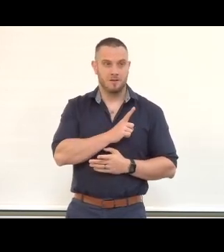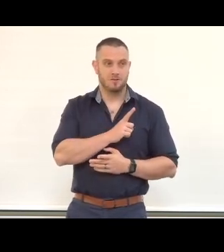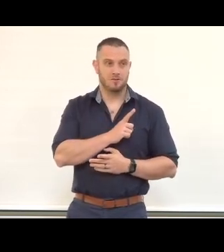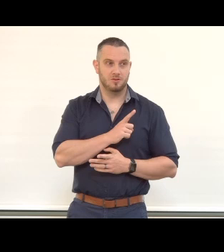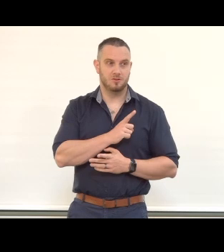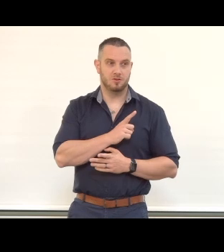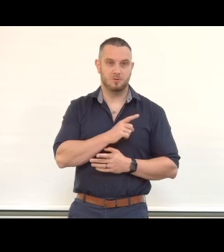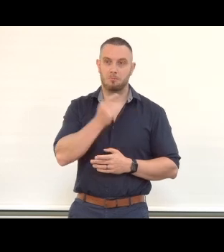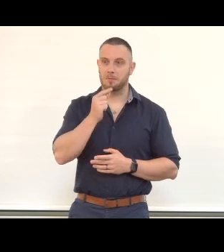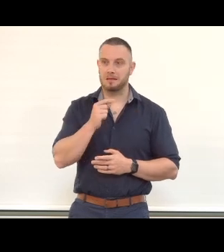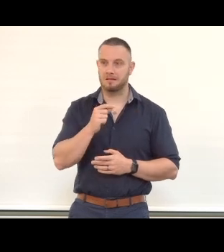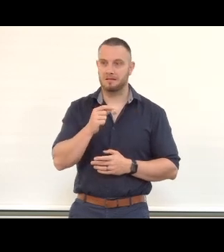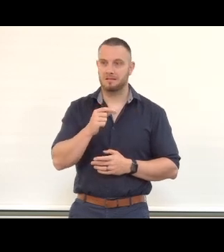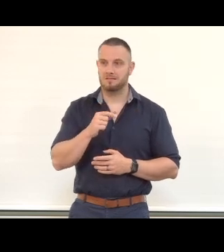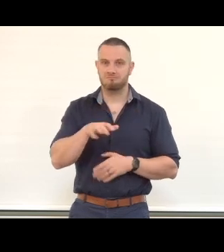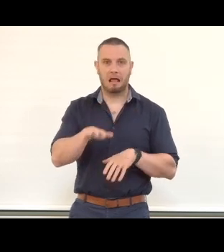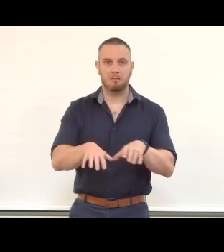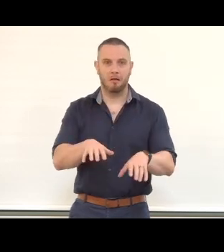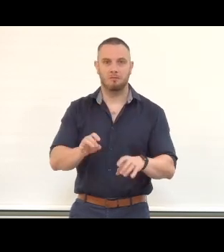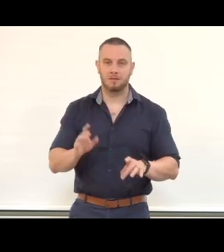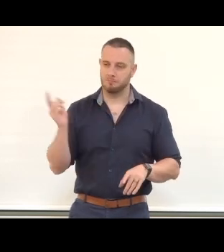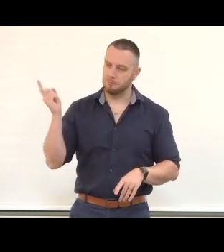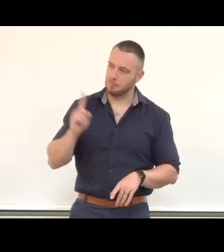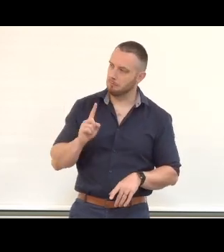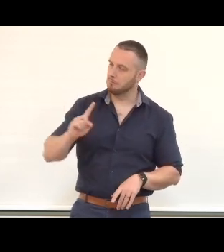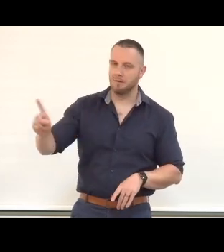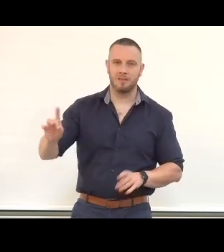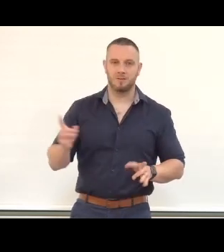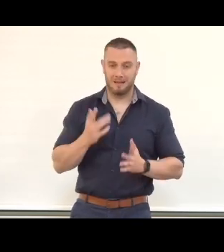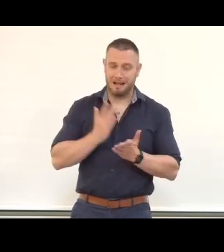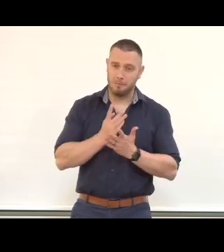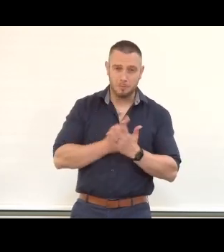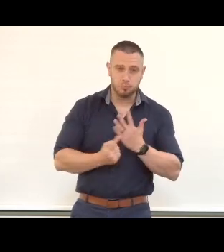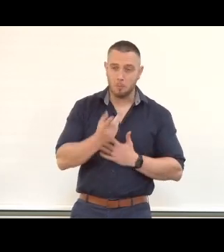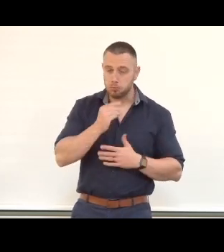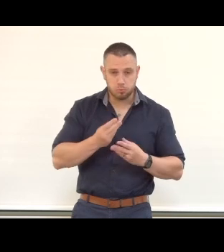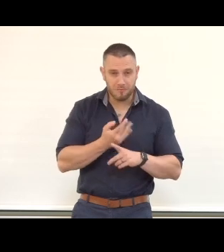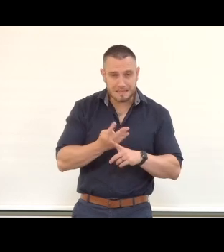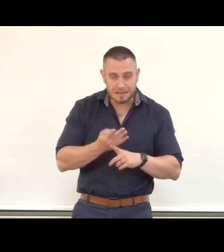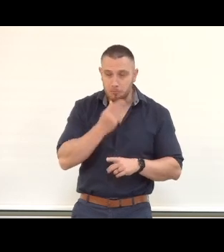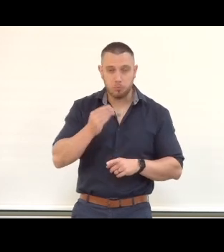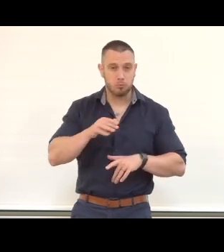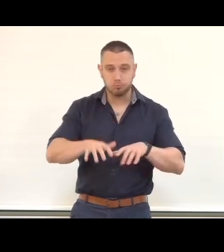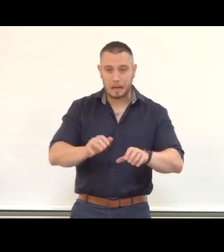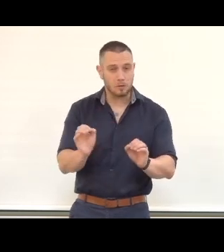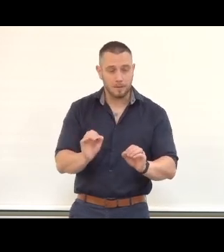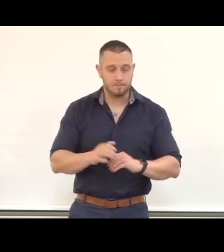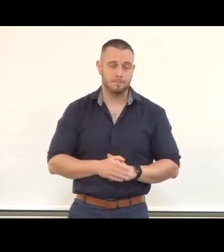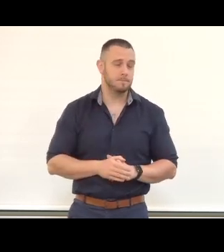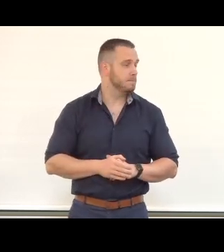the occasional camel that would drop by to pay us a visit. So almost no vegetation, almost no wildlife